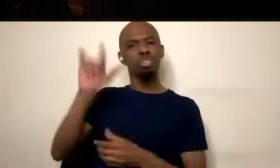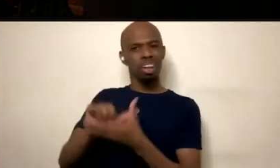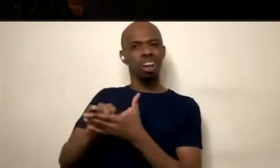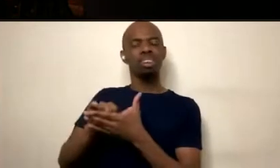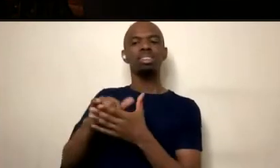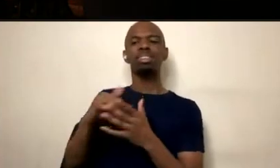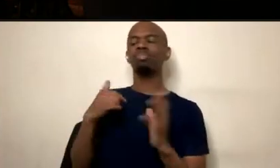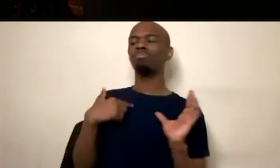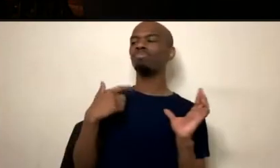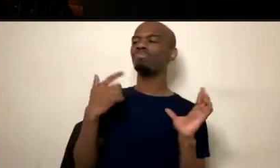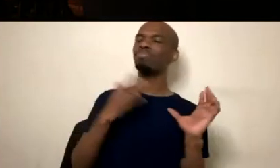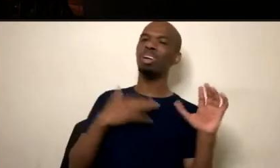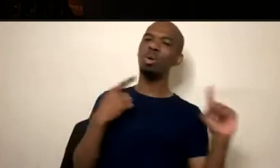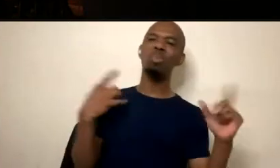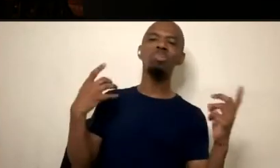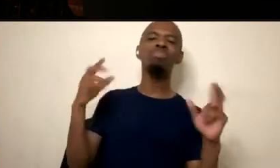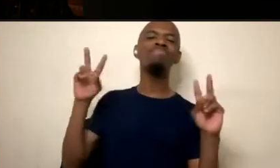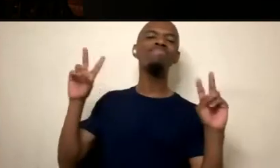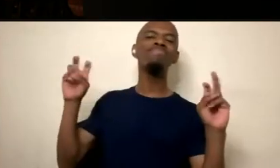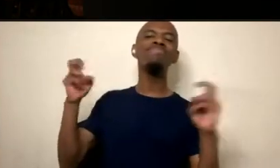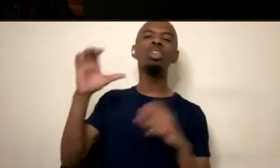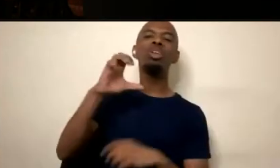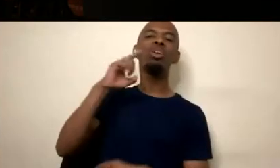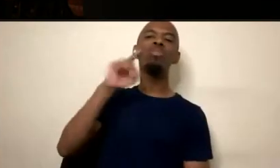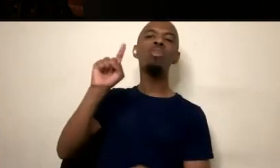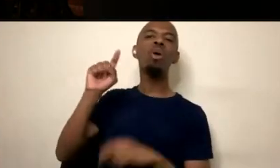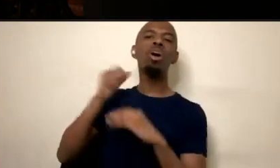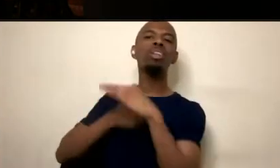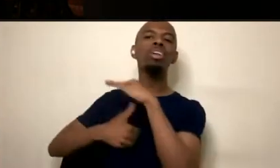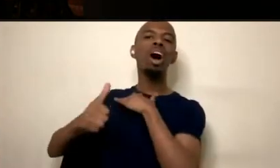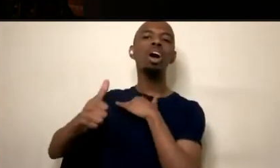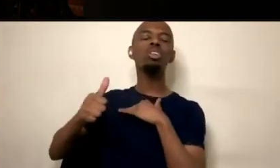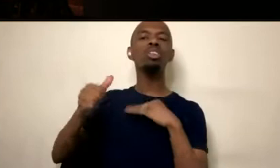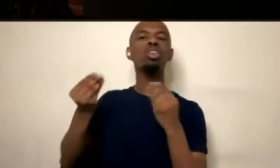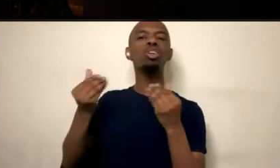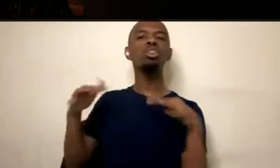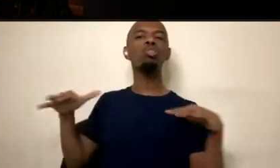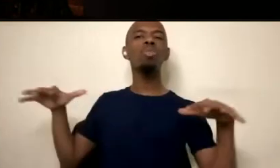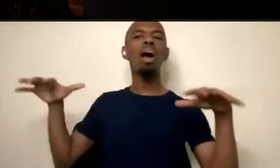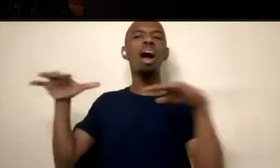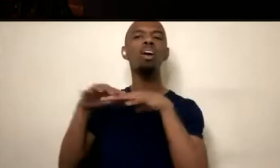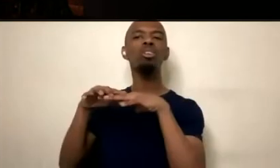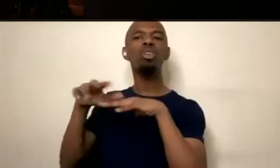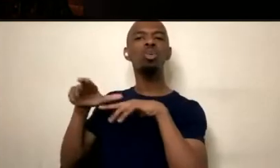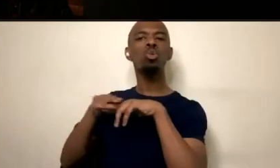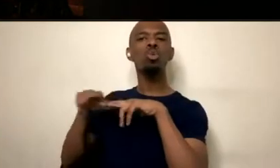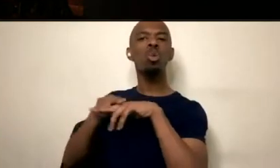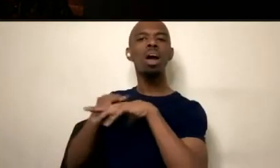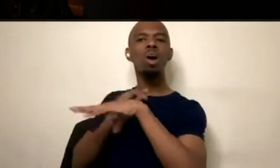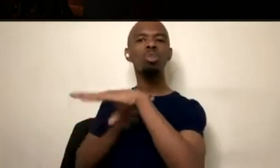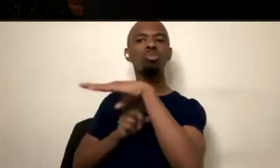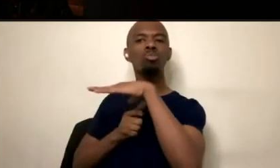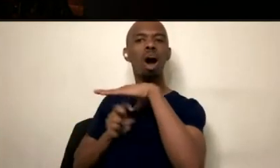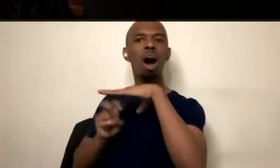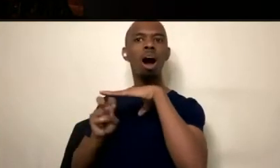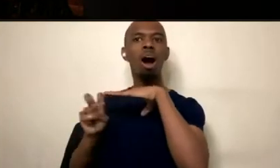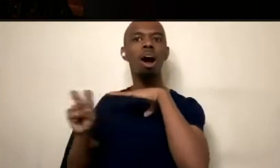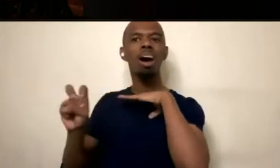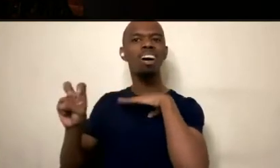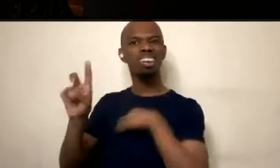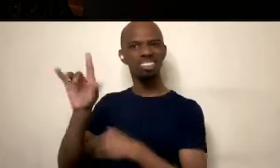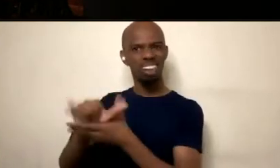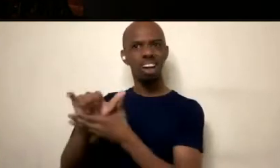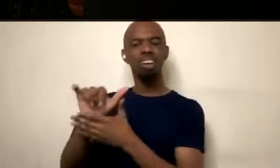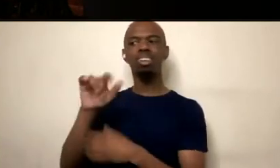I want to look for some of the oldest black churches in the city, because this was the first national capital,